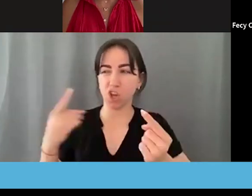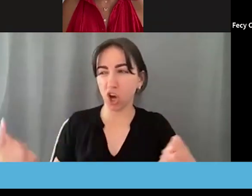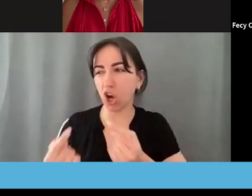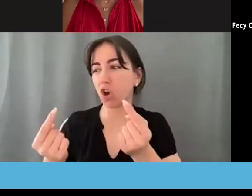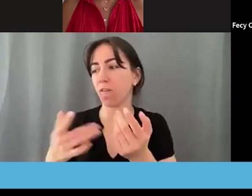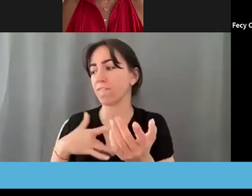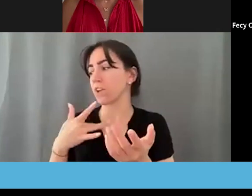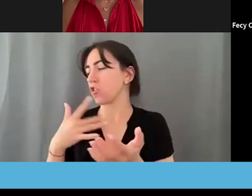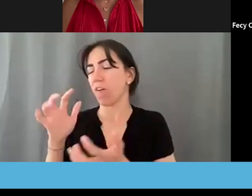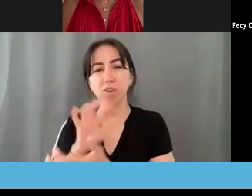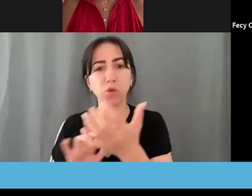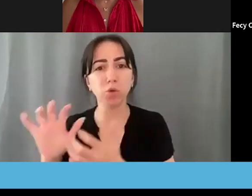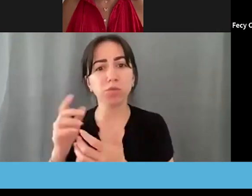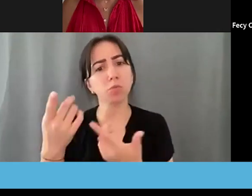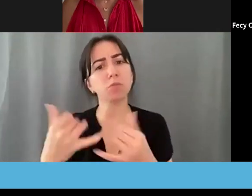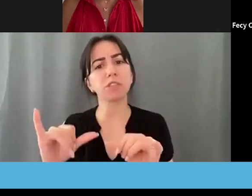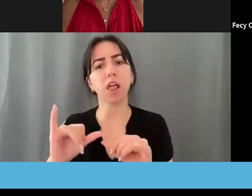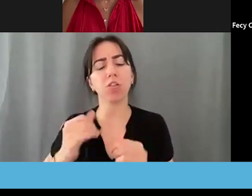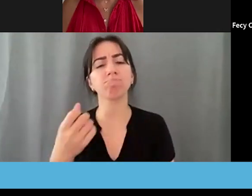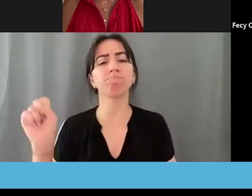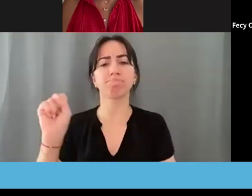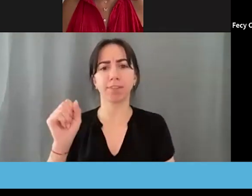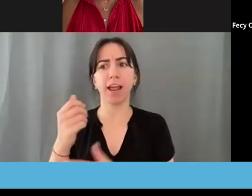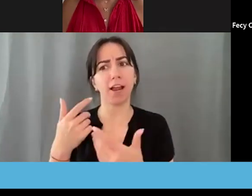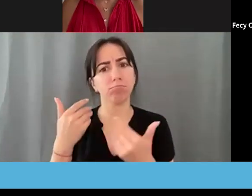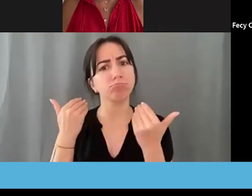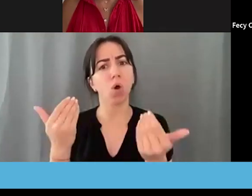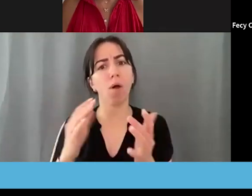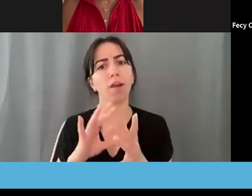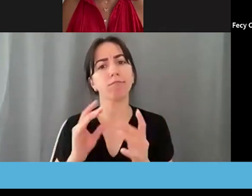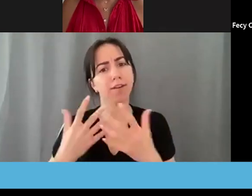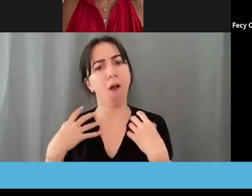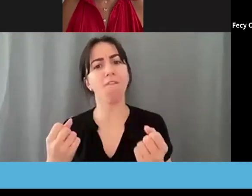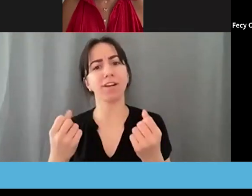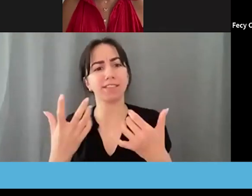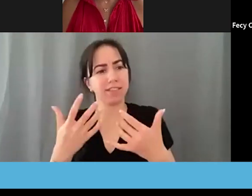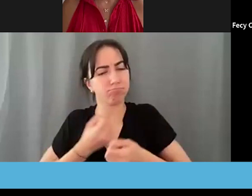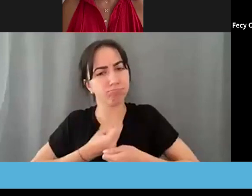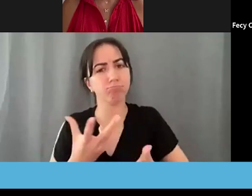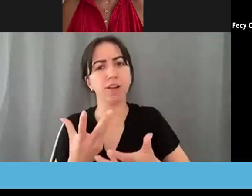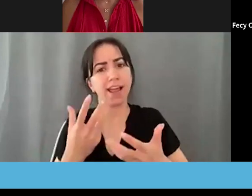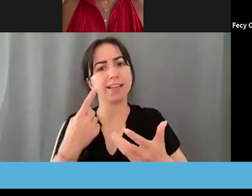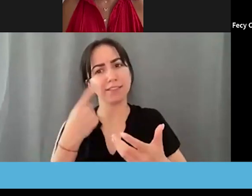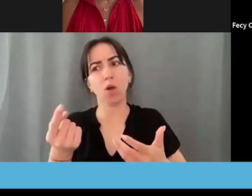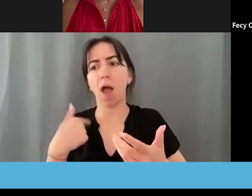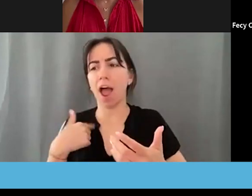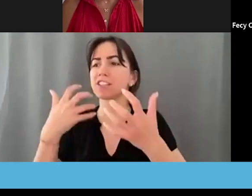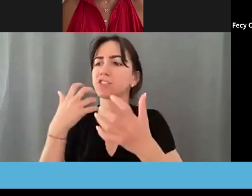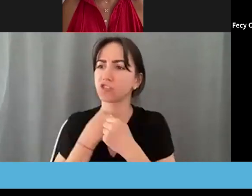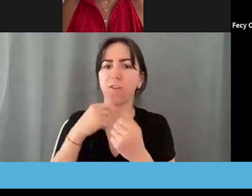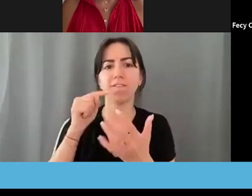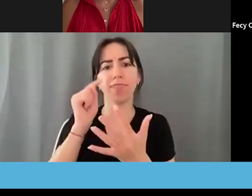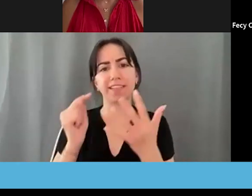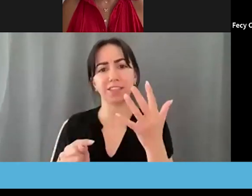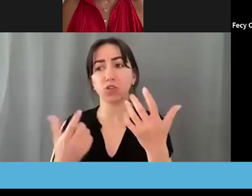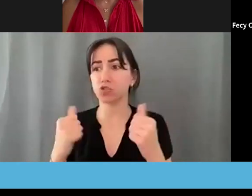confusing, that you still stand up for yourself and have that confidence to go in and ask for what it is that you think you deserve, or at least try to